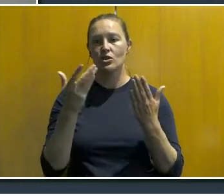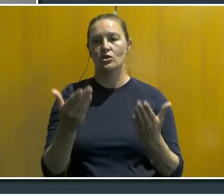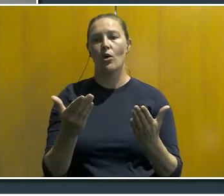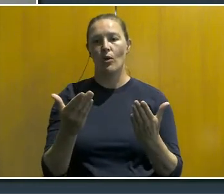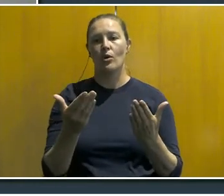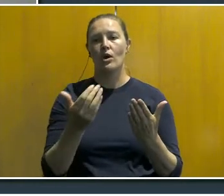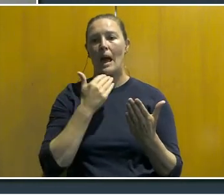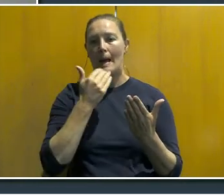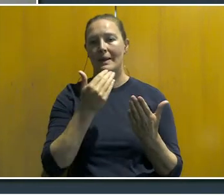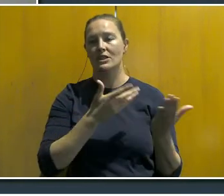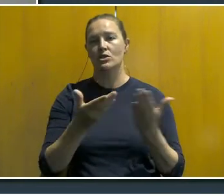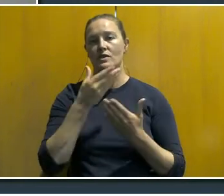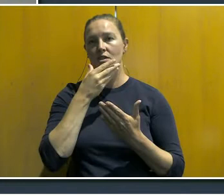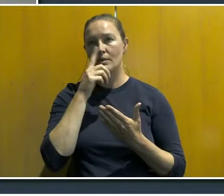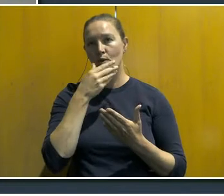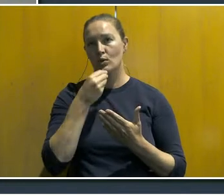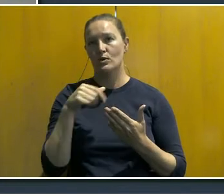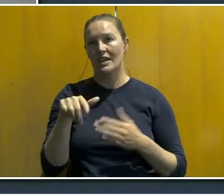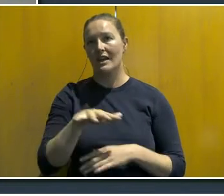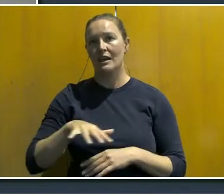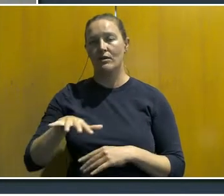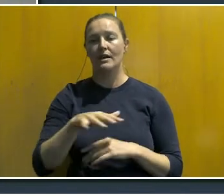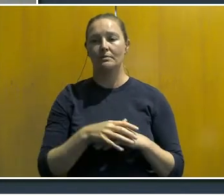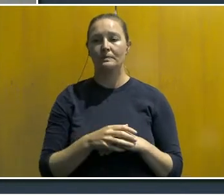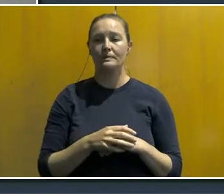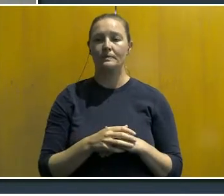justify the increases in cost. With the